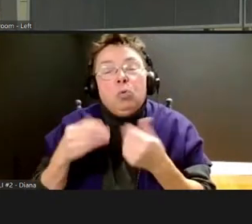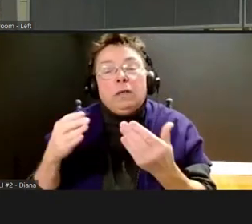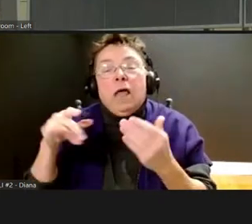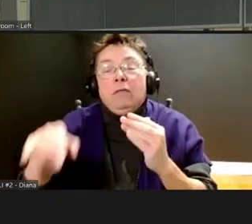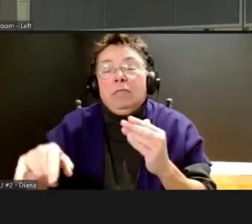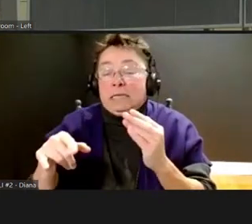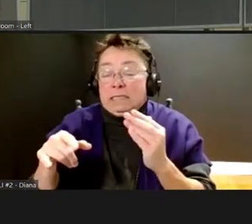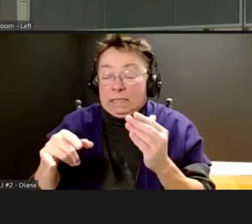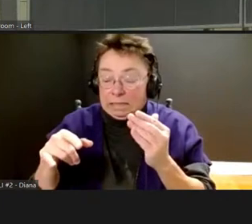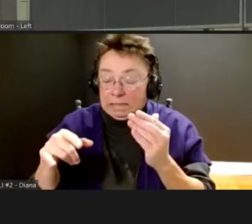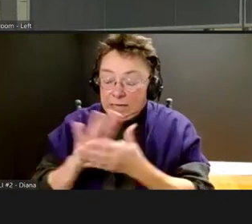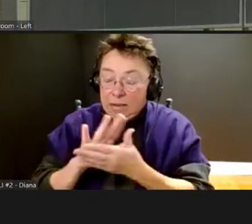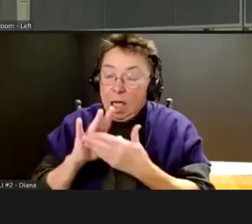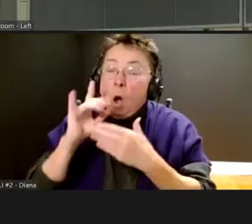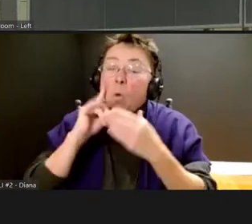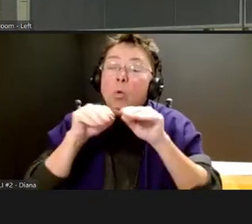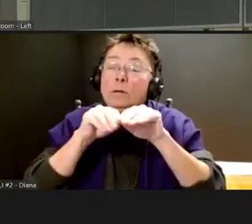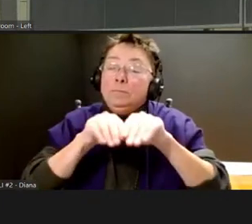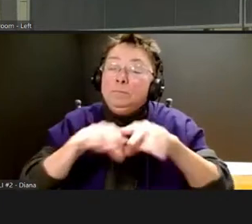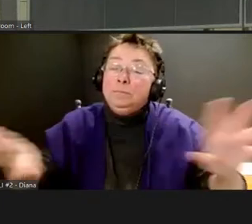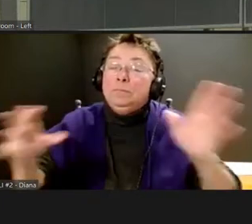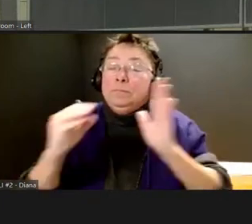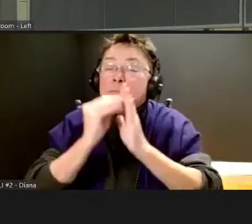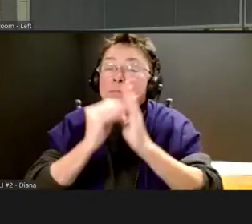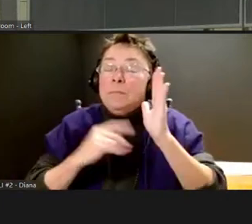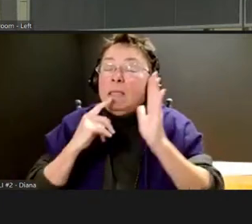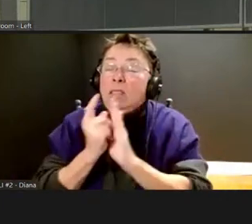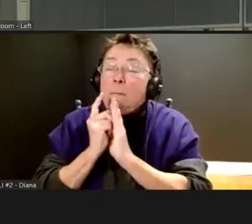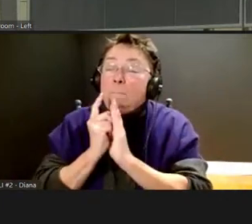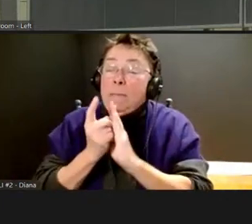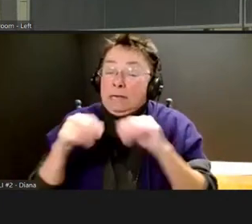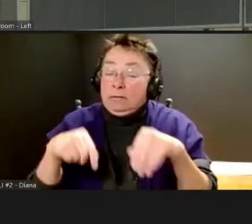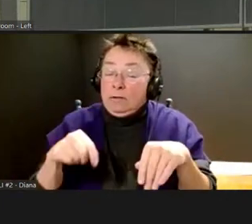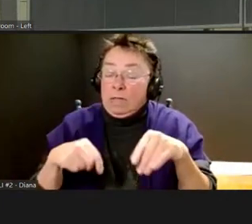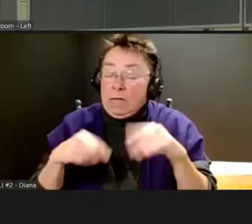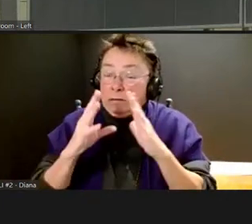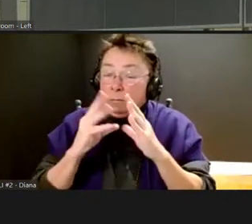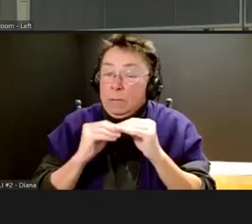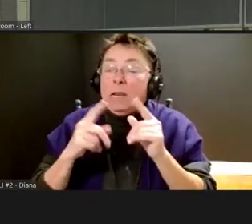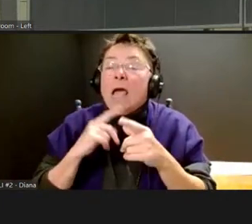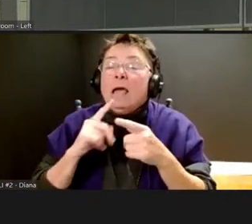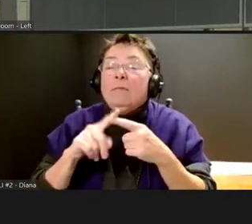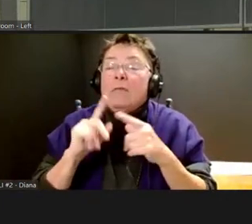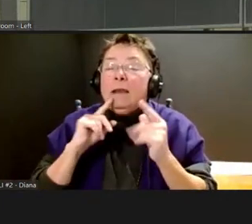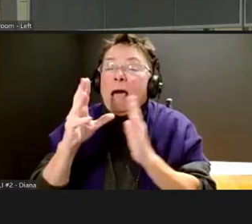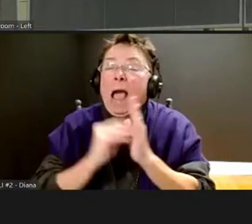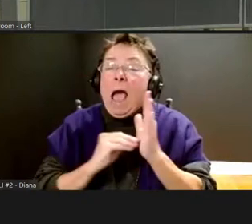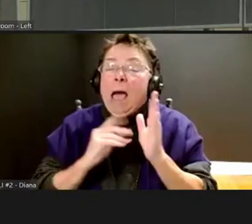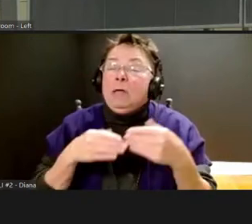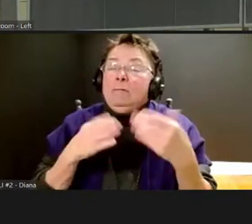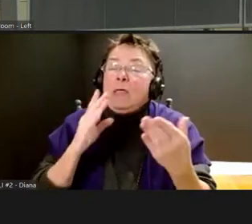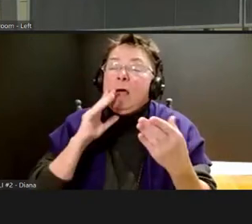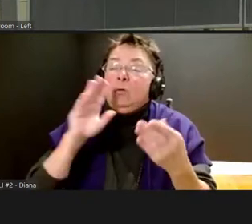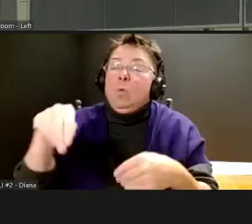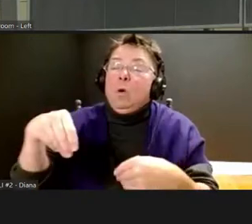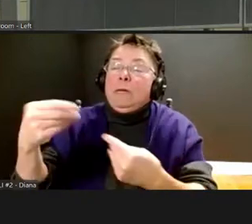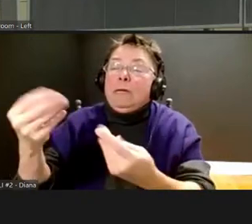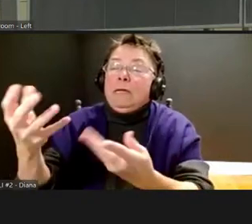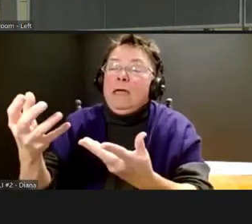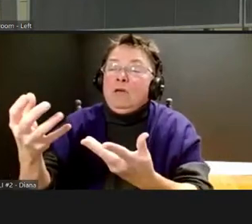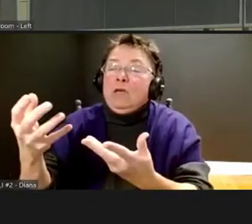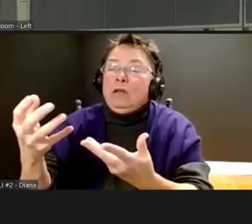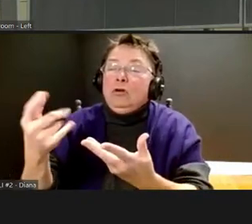resolution be spread of record upon the minutes of this meeting and that a suitable copy of the resolution be presented